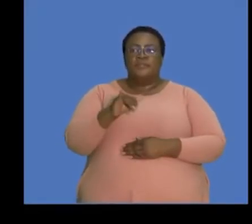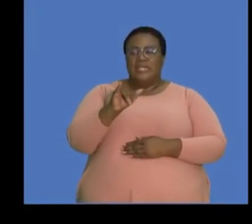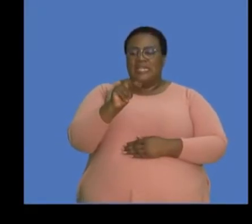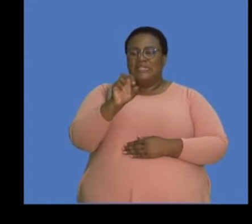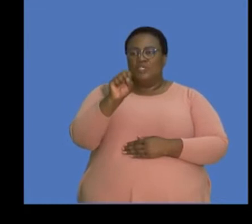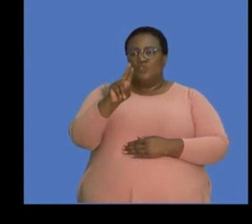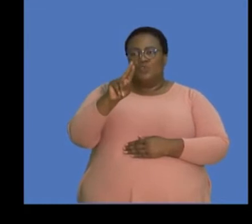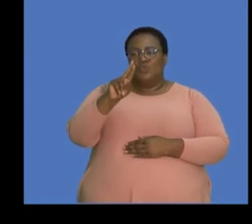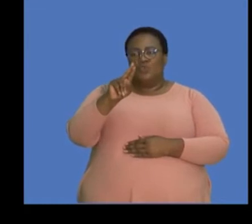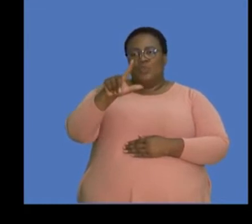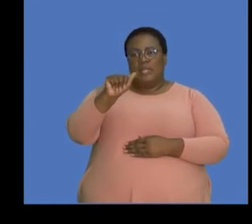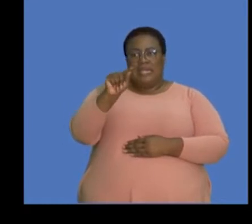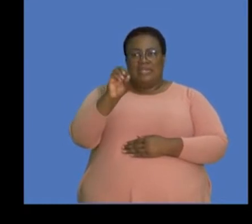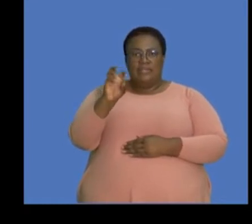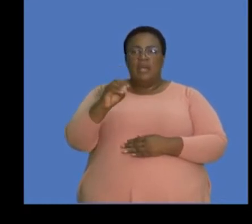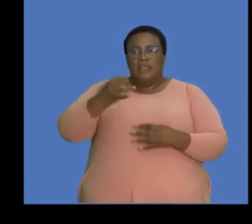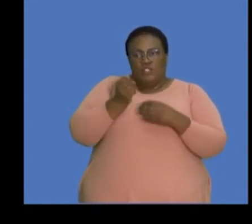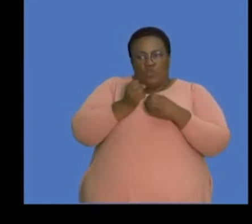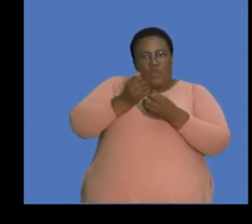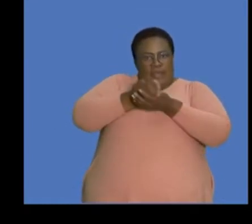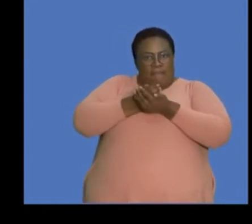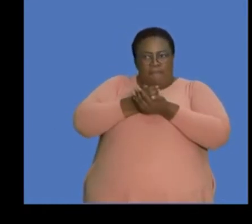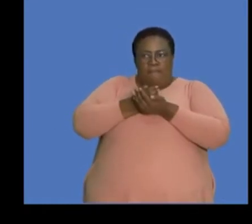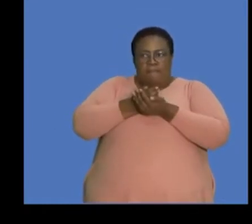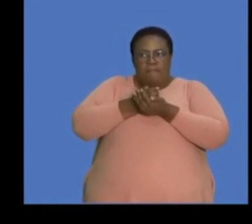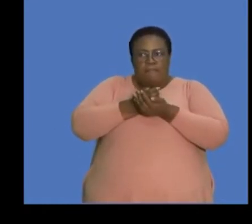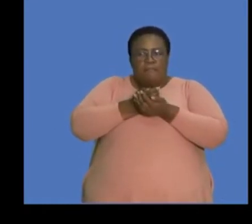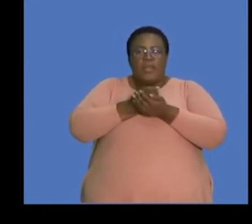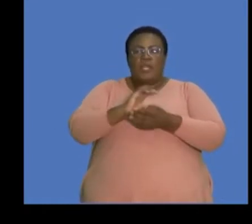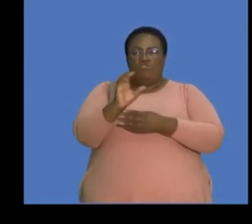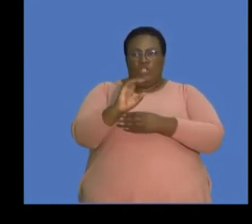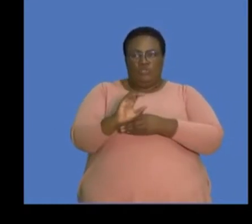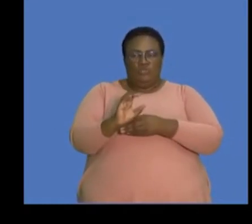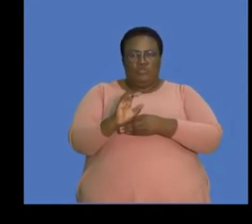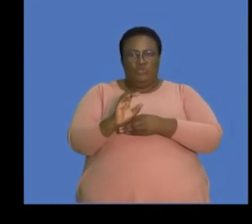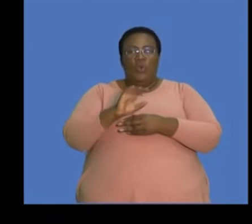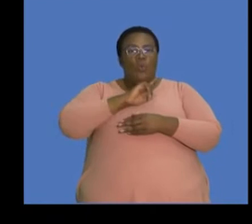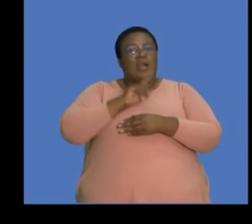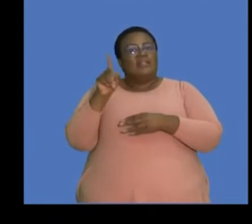insulators, they store or conserve charge. Okay, because this is a physical process.